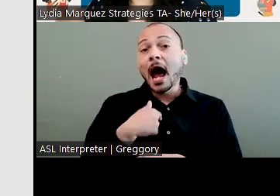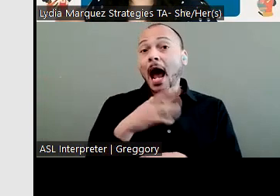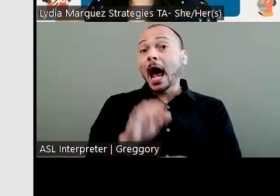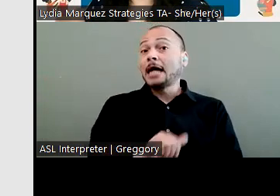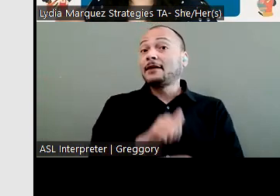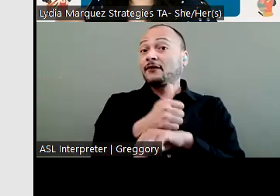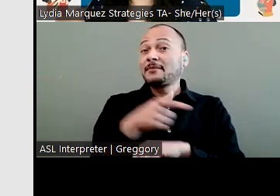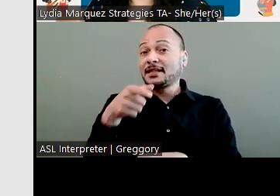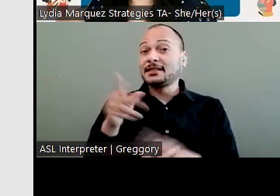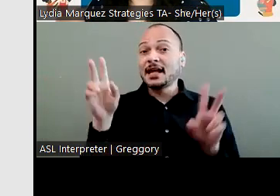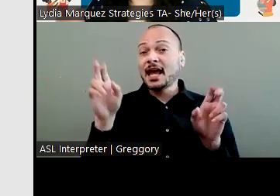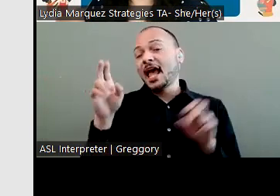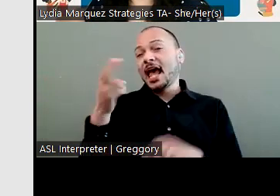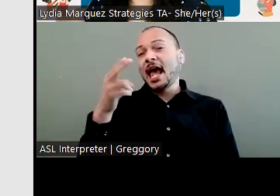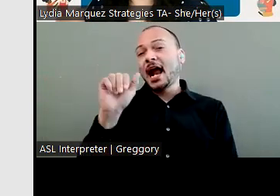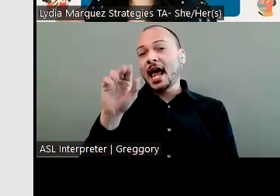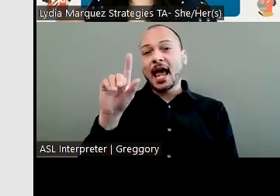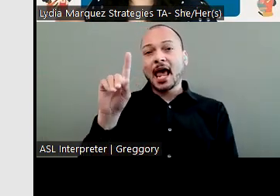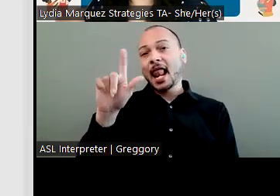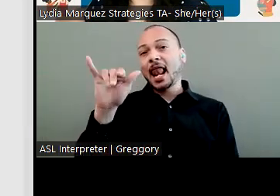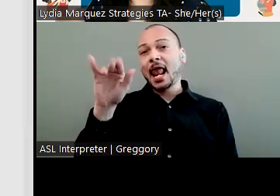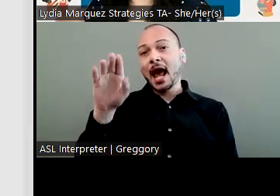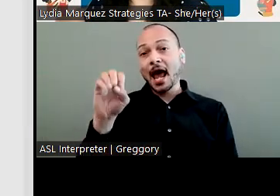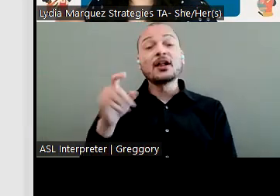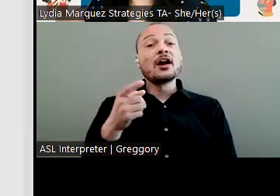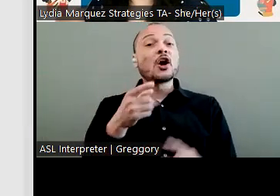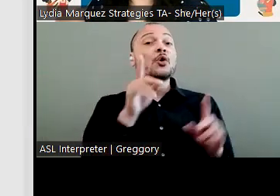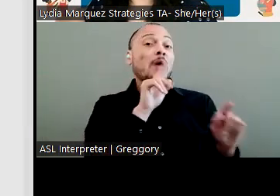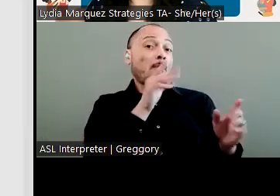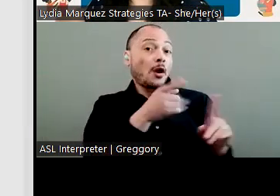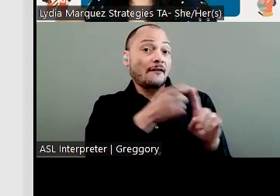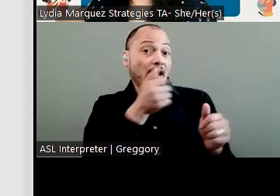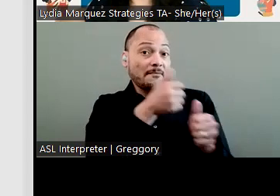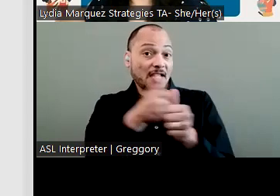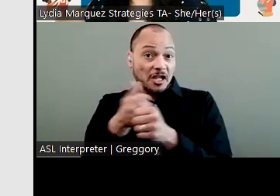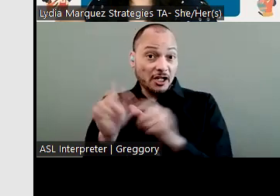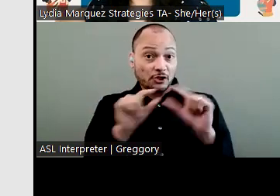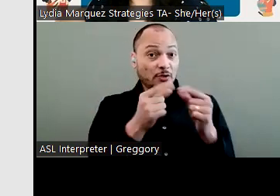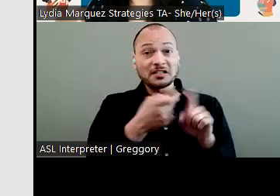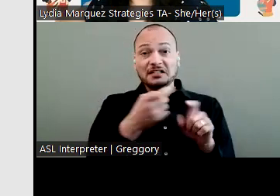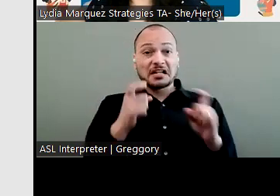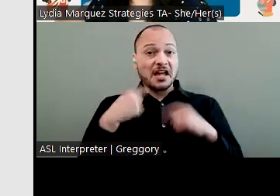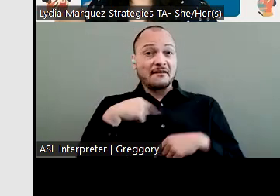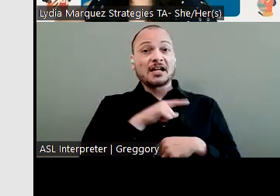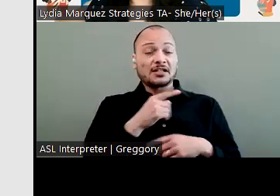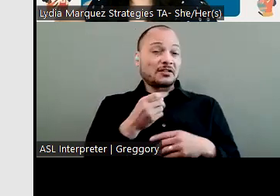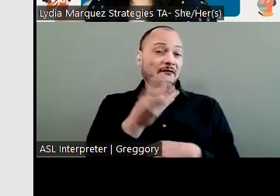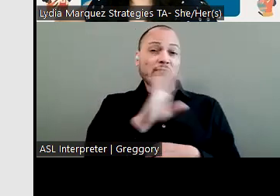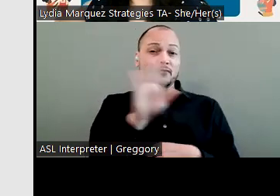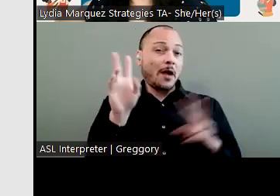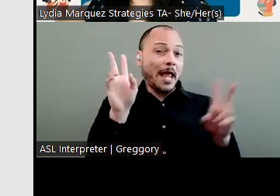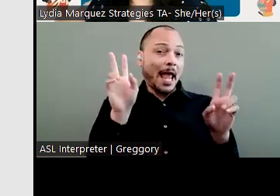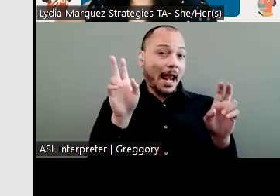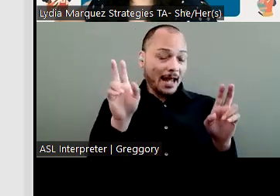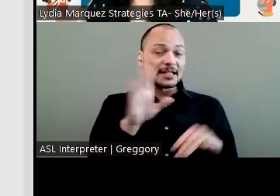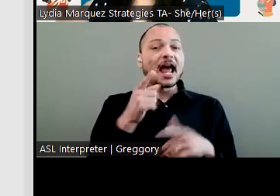as headlines. So could the reporter from each of the group just give us a couple of your headlines, and then we'll open it up